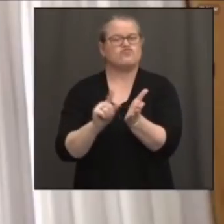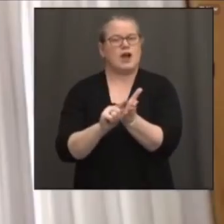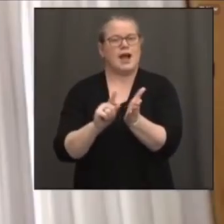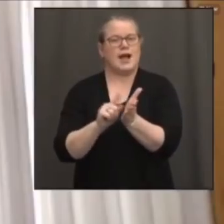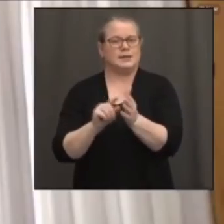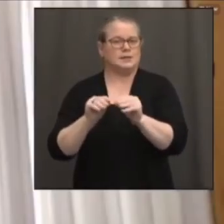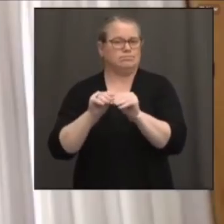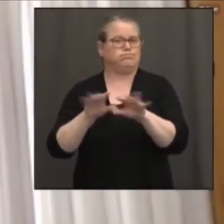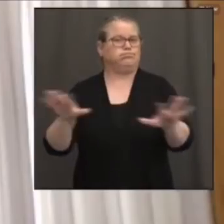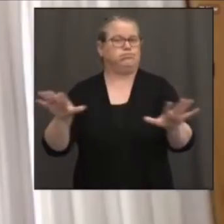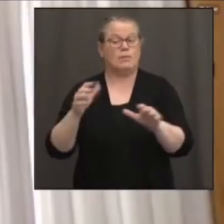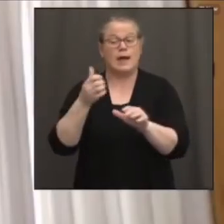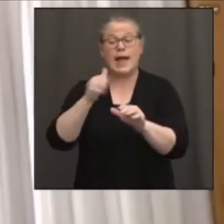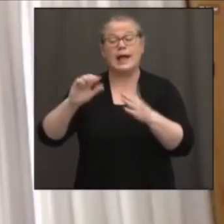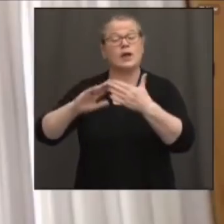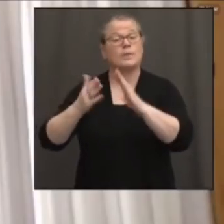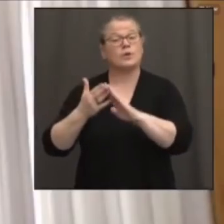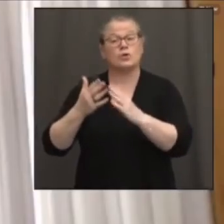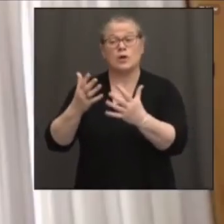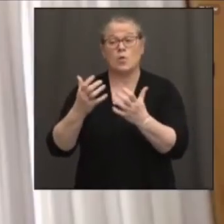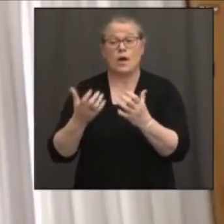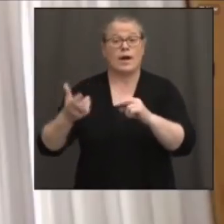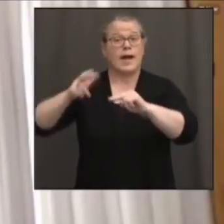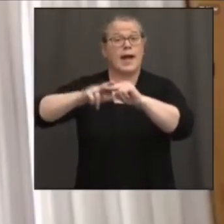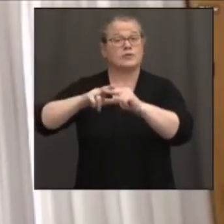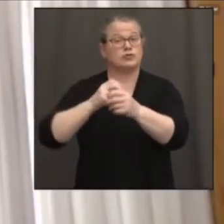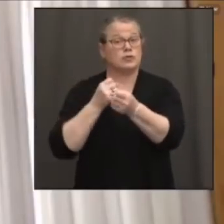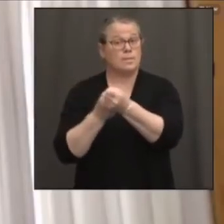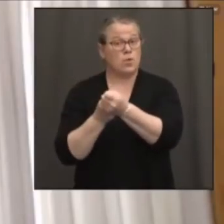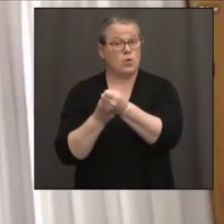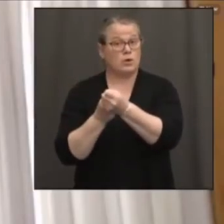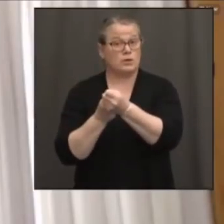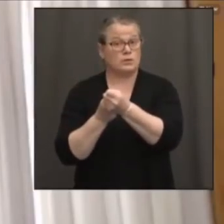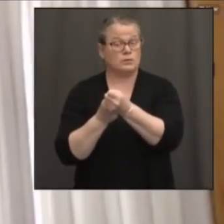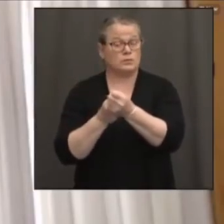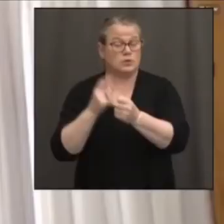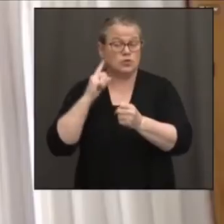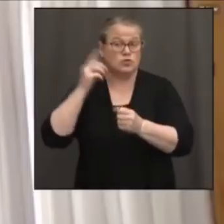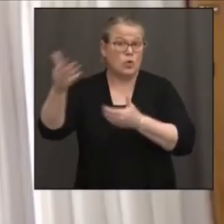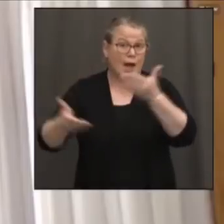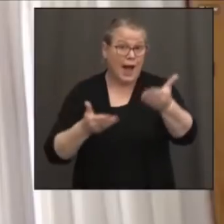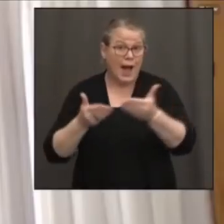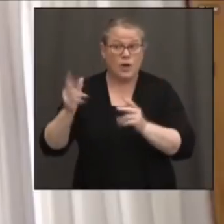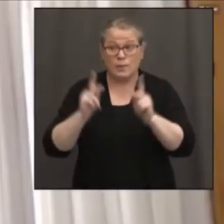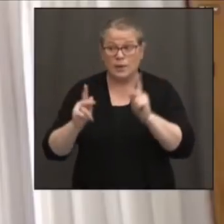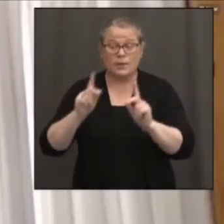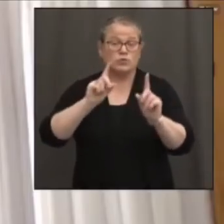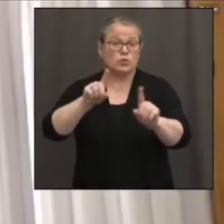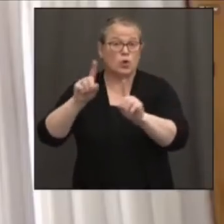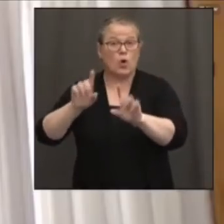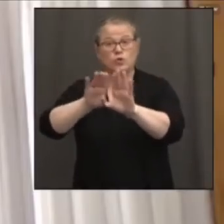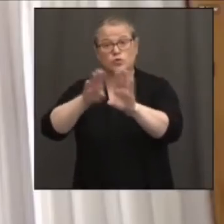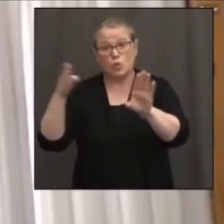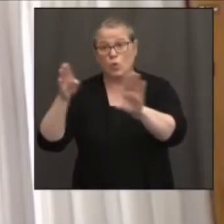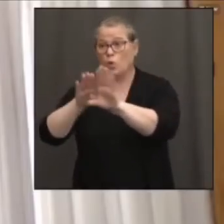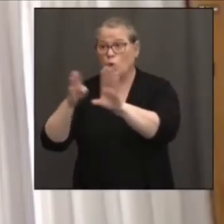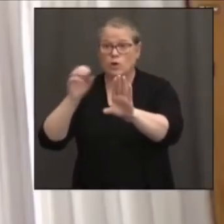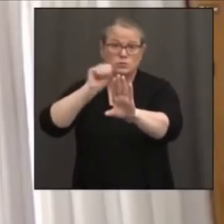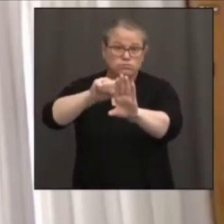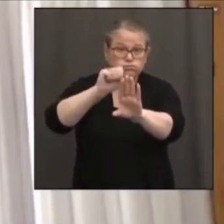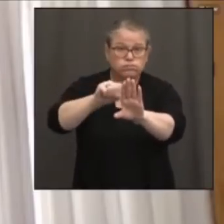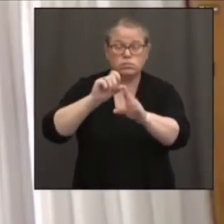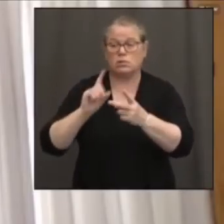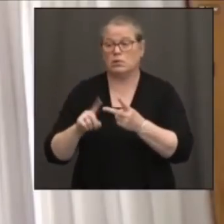any community that was looking for some extra support, as the governor said, to hire people to go door to door, to make phone calls,